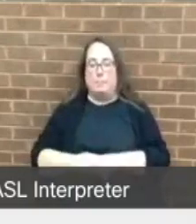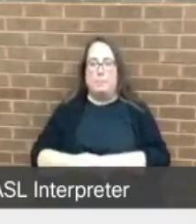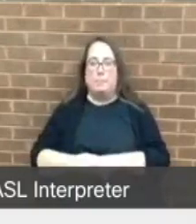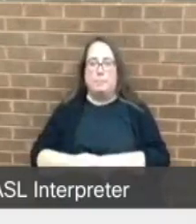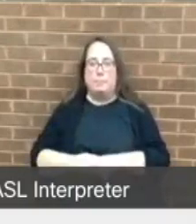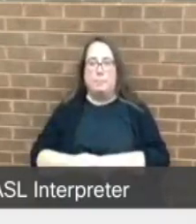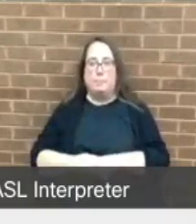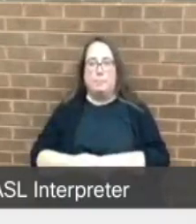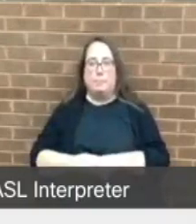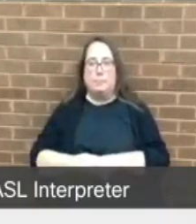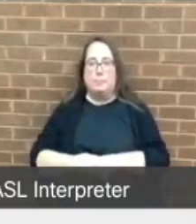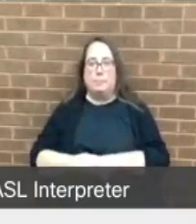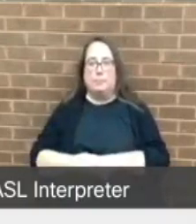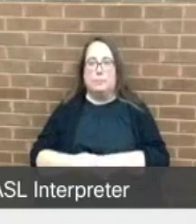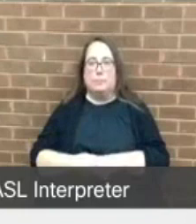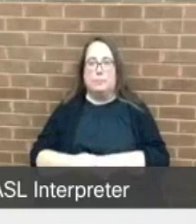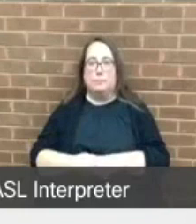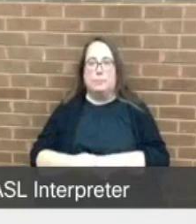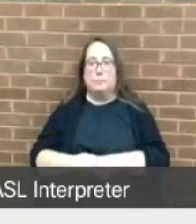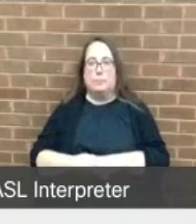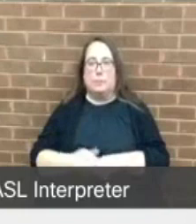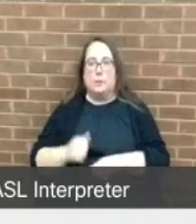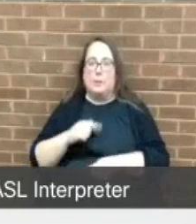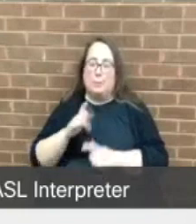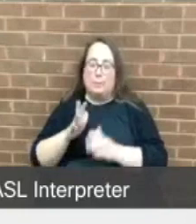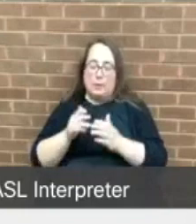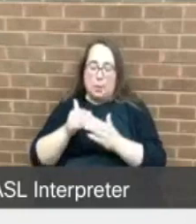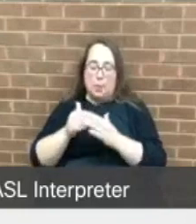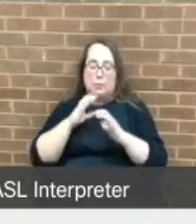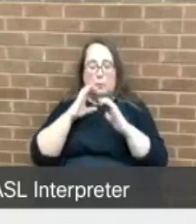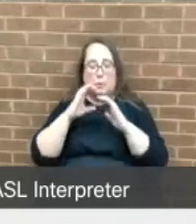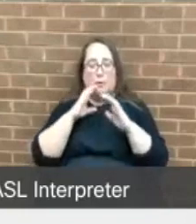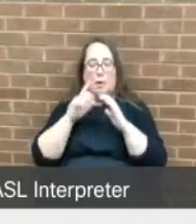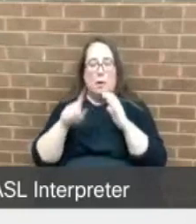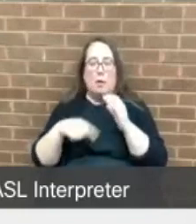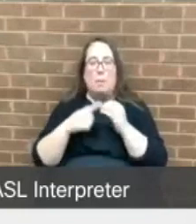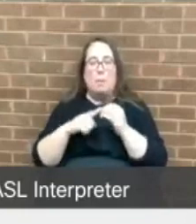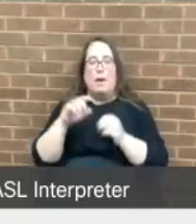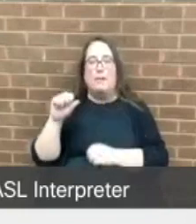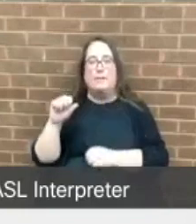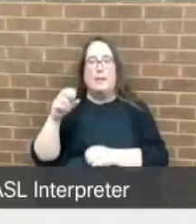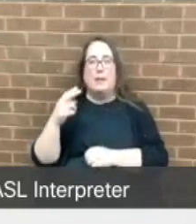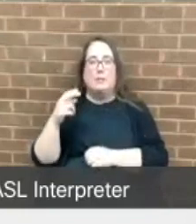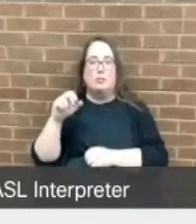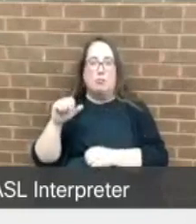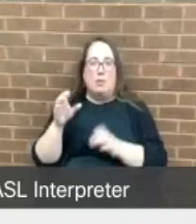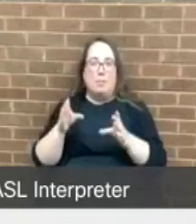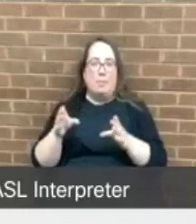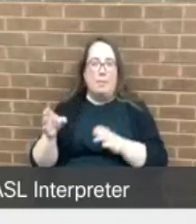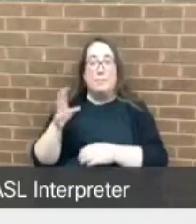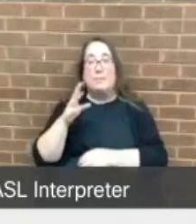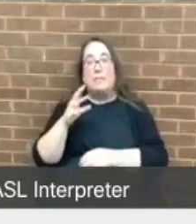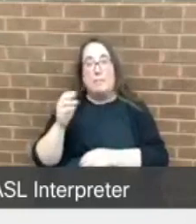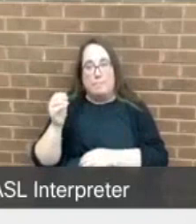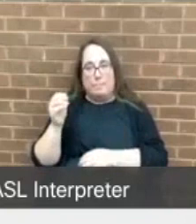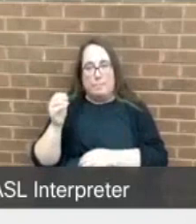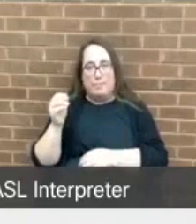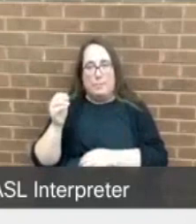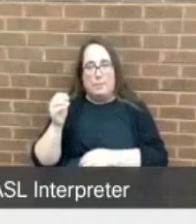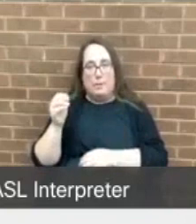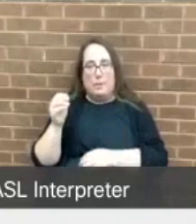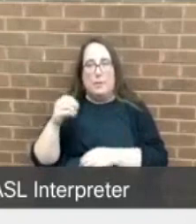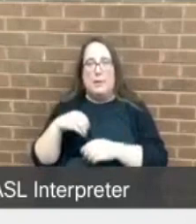So we need to stay in close communication regarding the SHA plans and in this